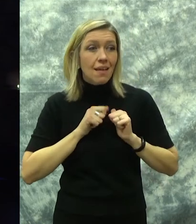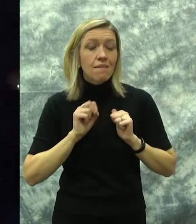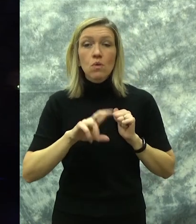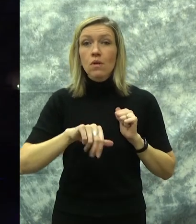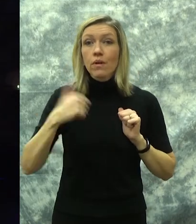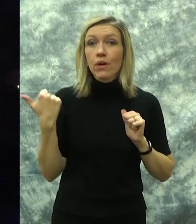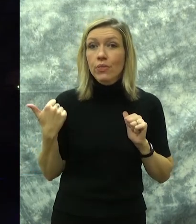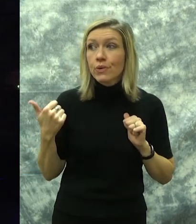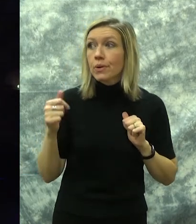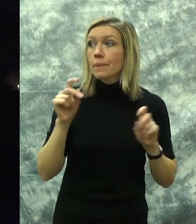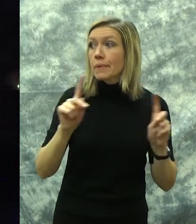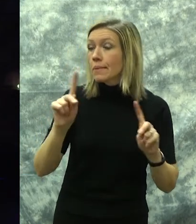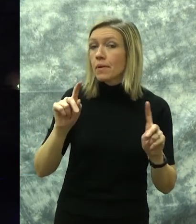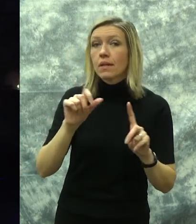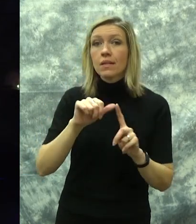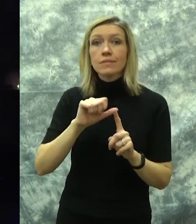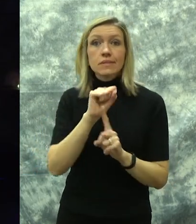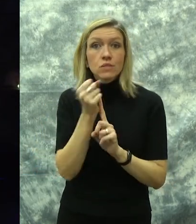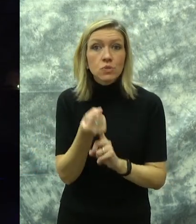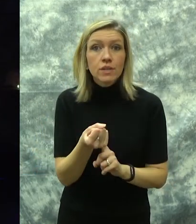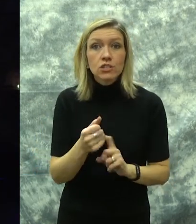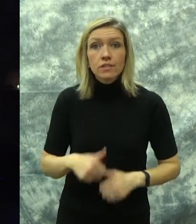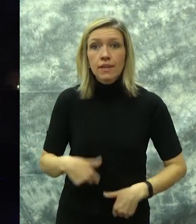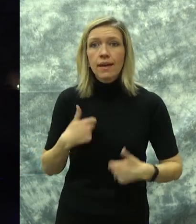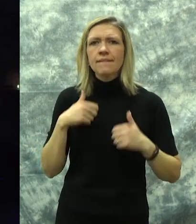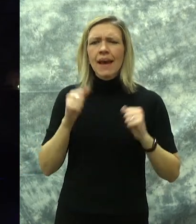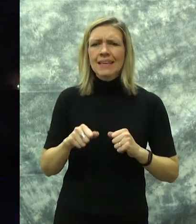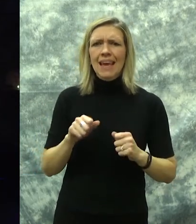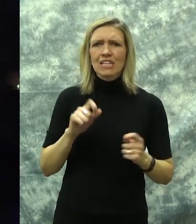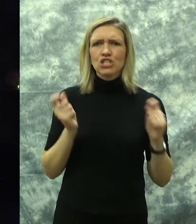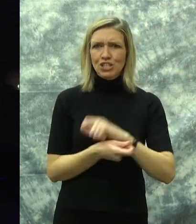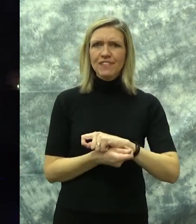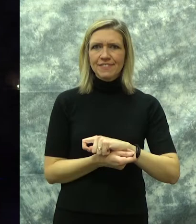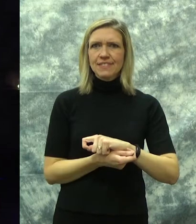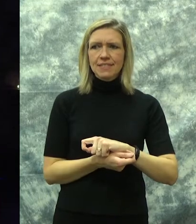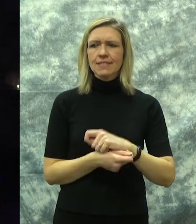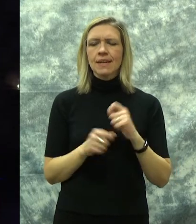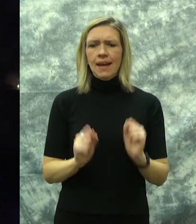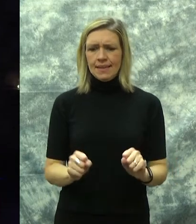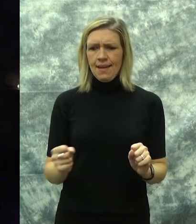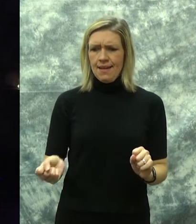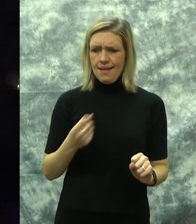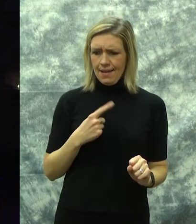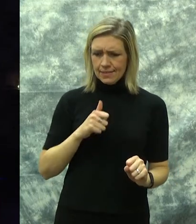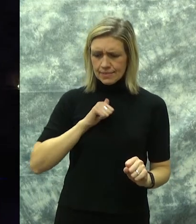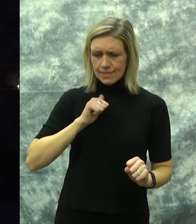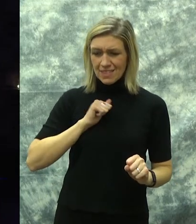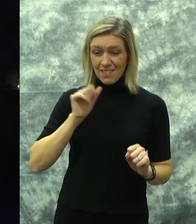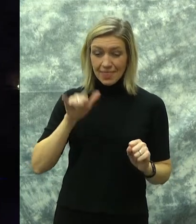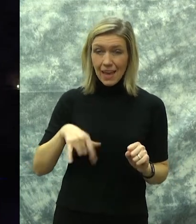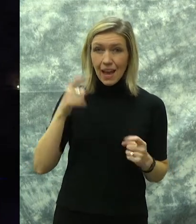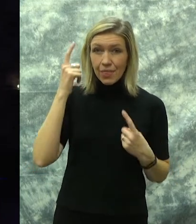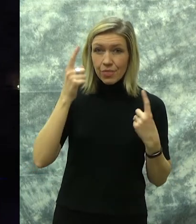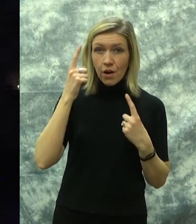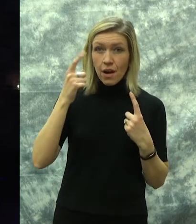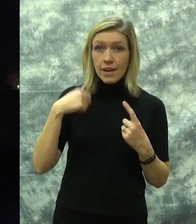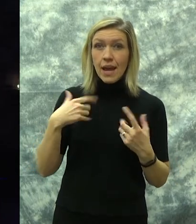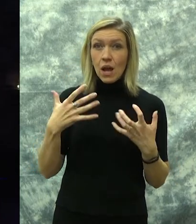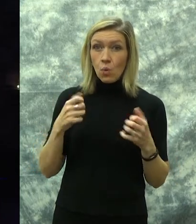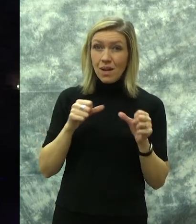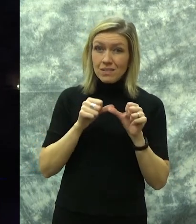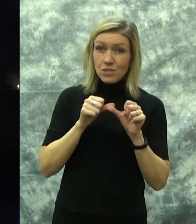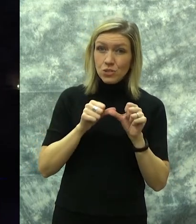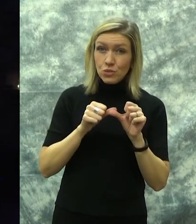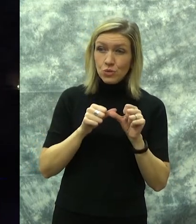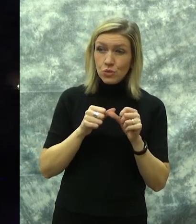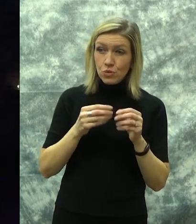something in life, I can shift it. I can ask myself, is that a thought that I want to have manifest in my